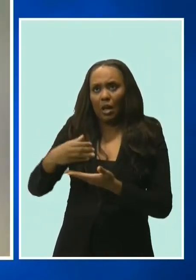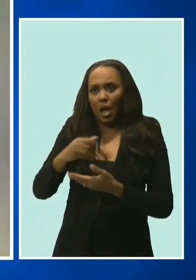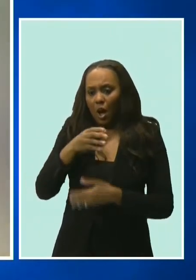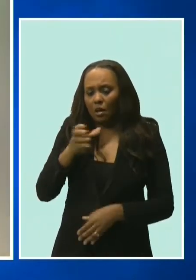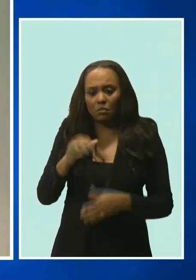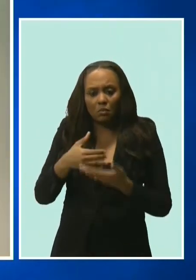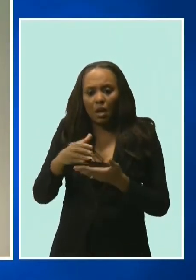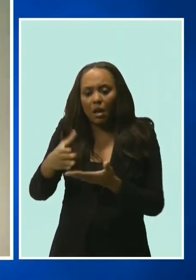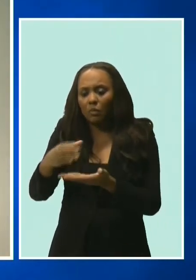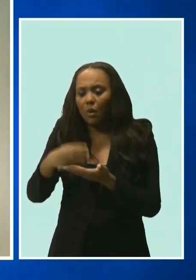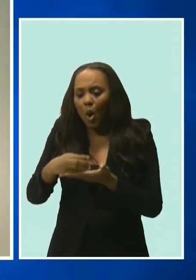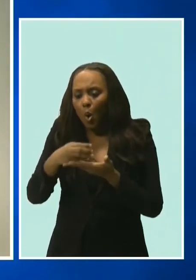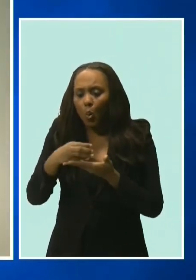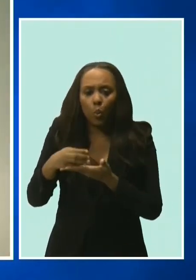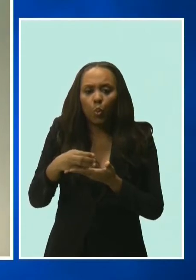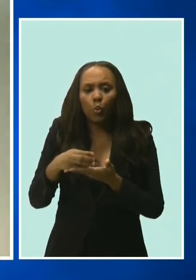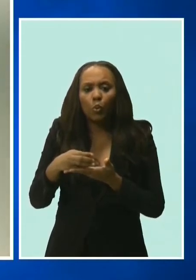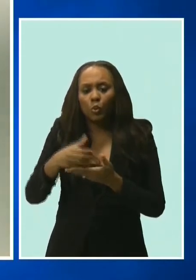whopping